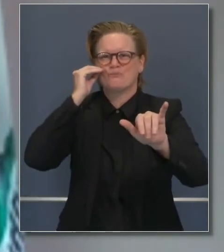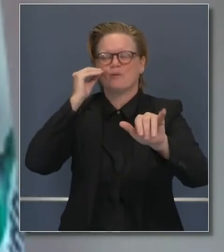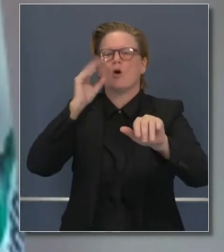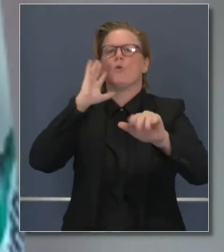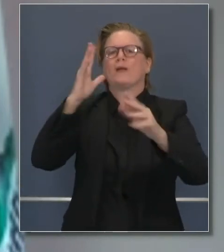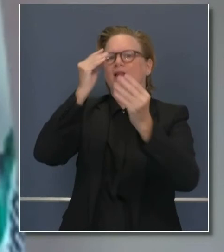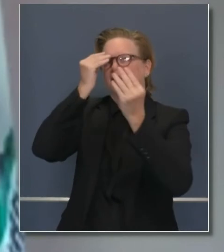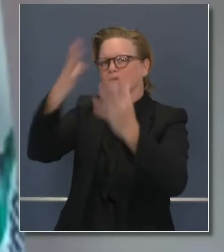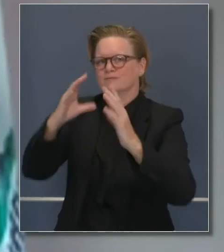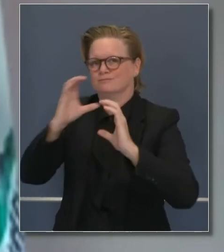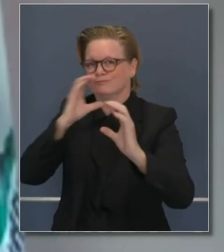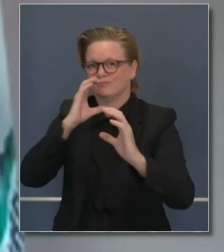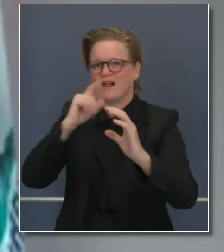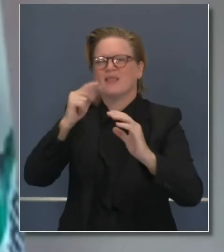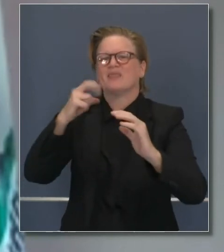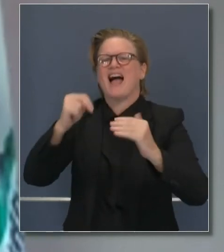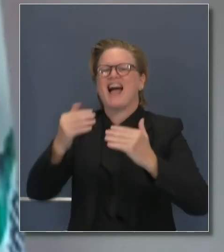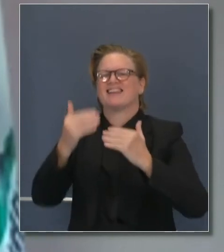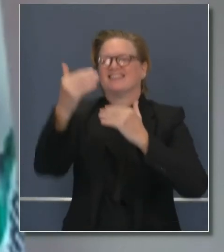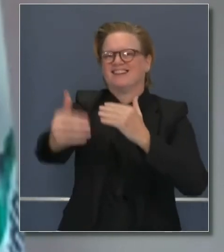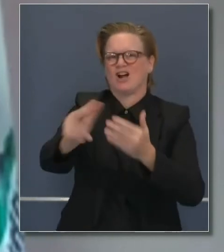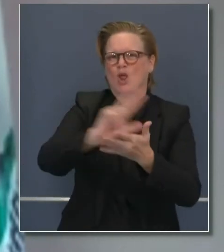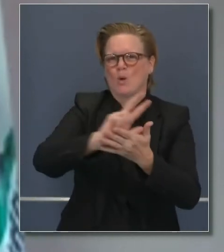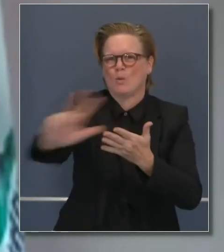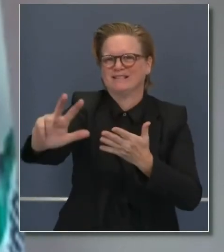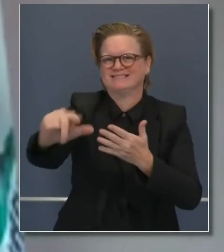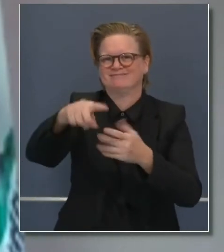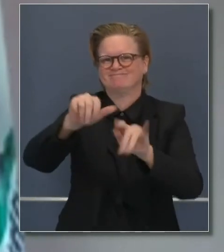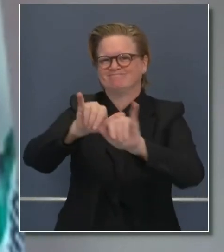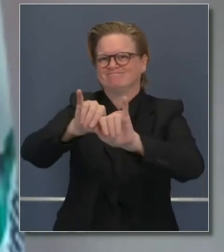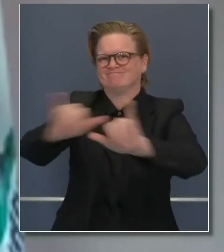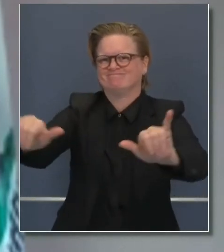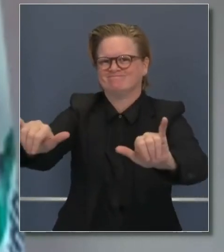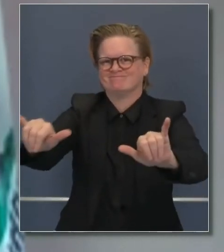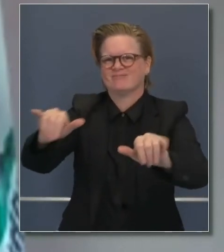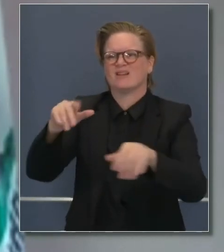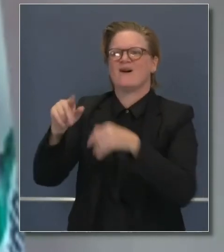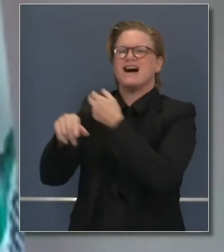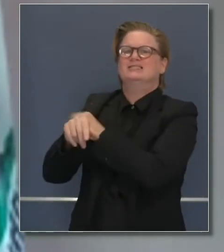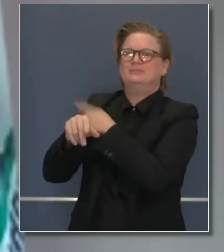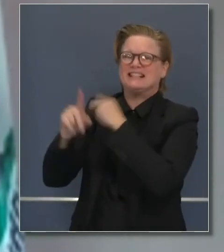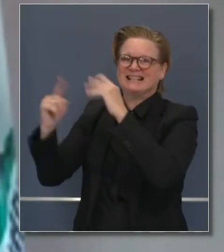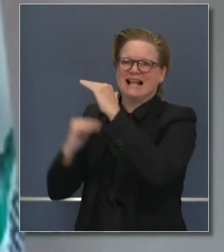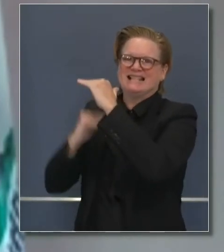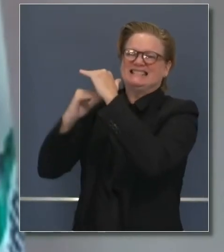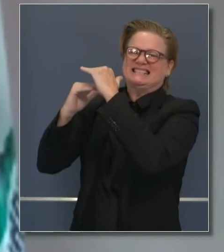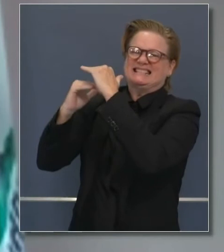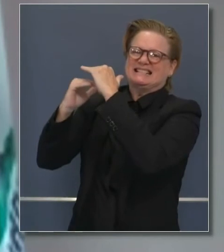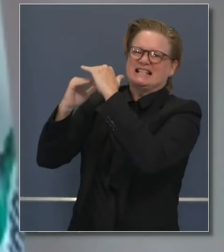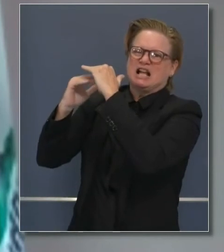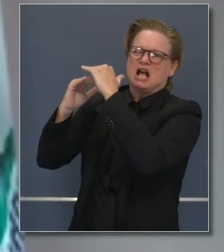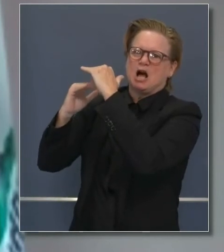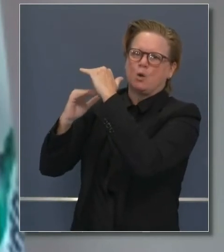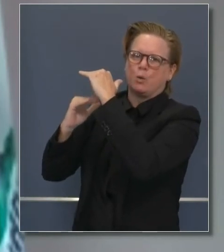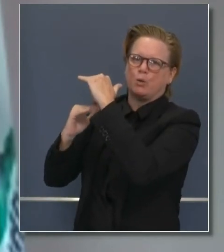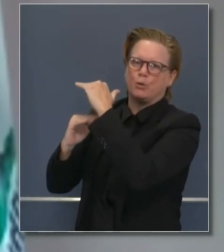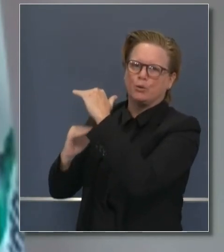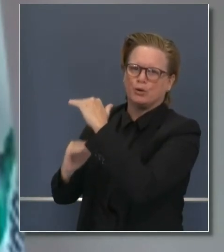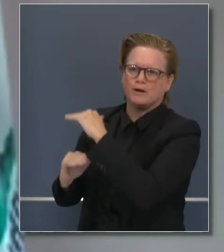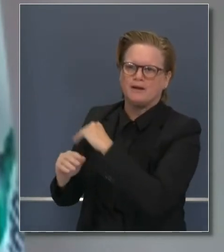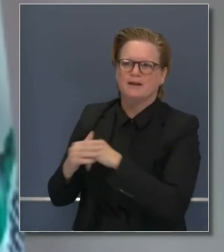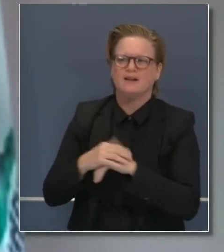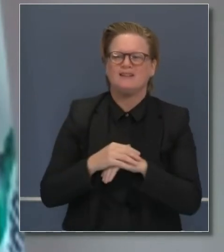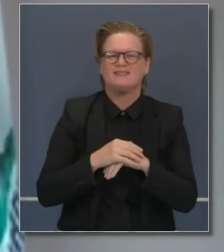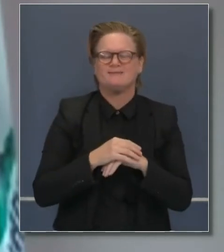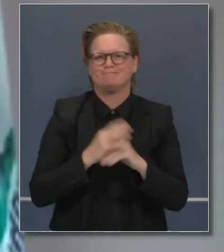ICU capacity down the road. We know that by seeing that transmission rate come down 3 weeks after